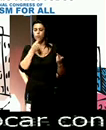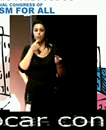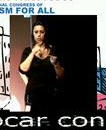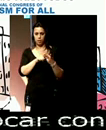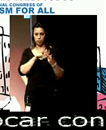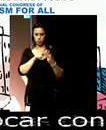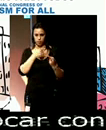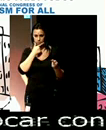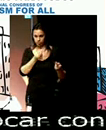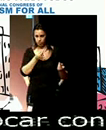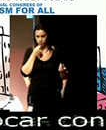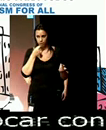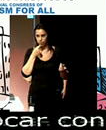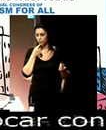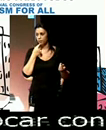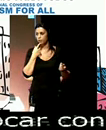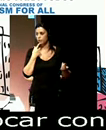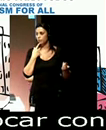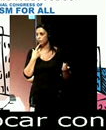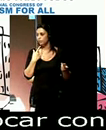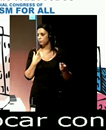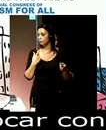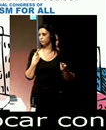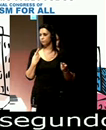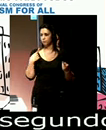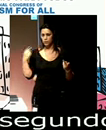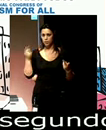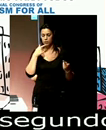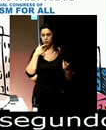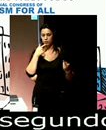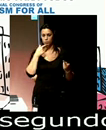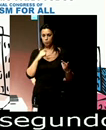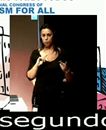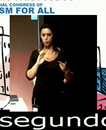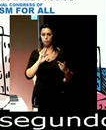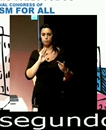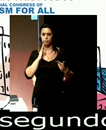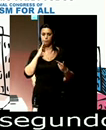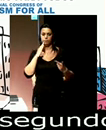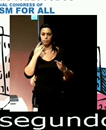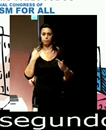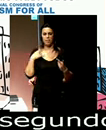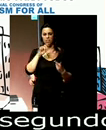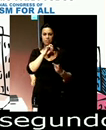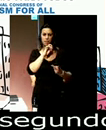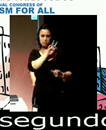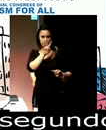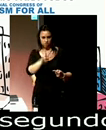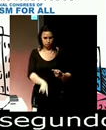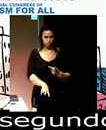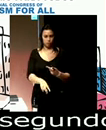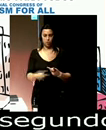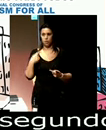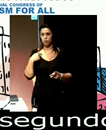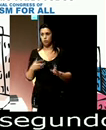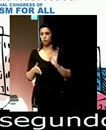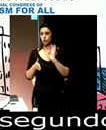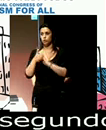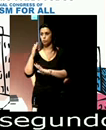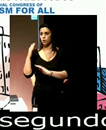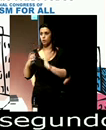don't really have to interfere with any architecture. So, for example, when I was in the elevator on the hotel, I always go